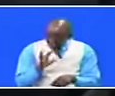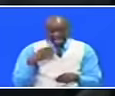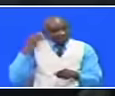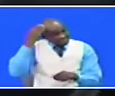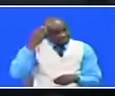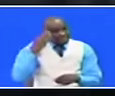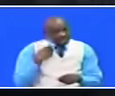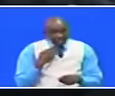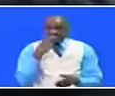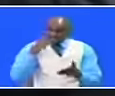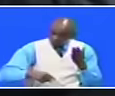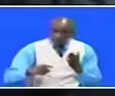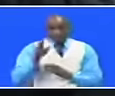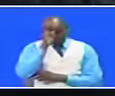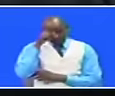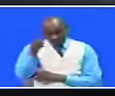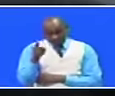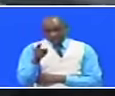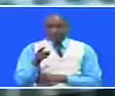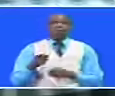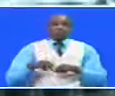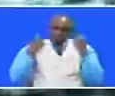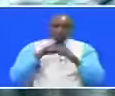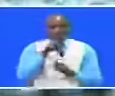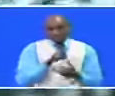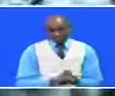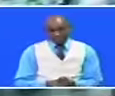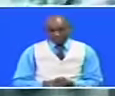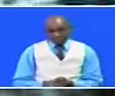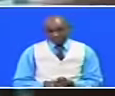the head, accusing the police of manhandling him.